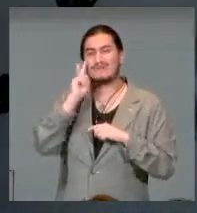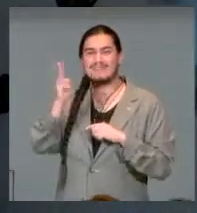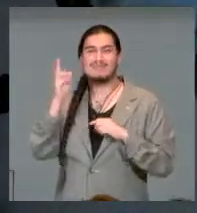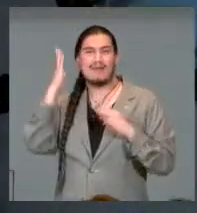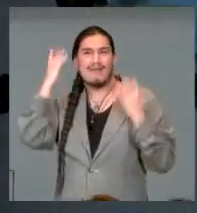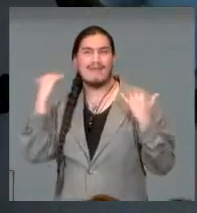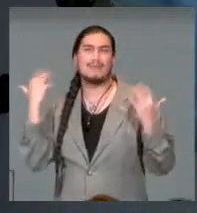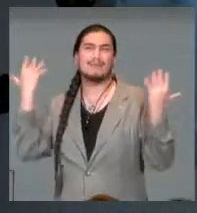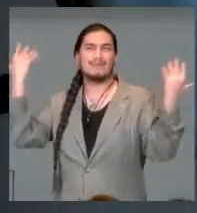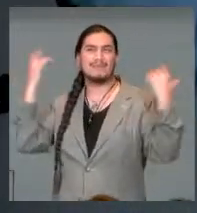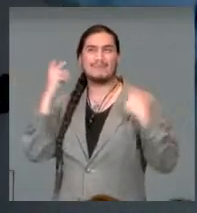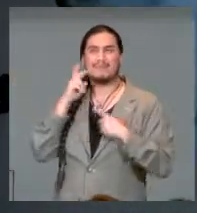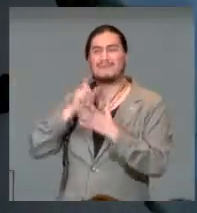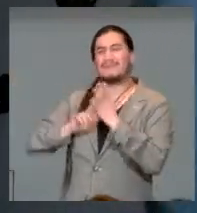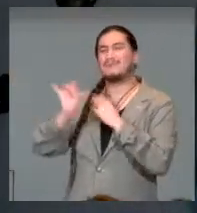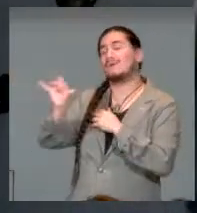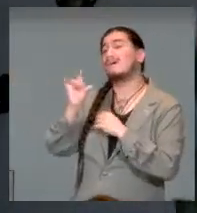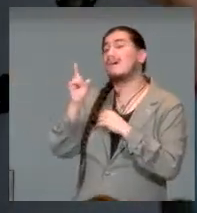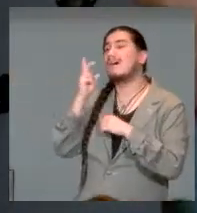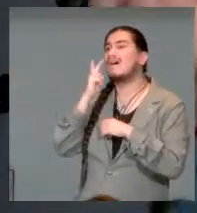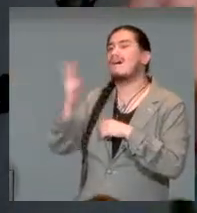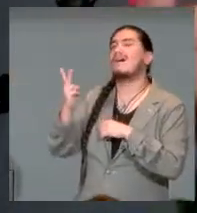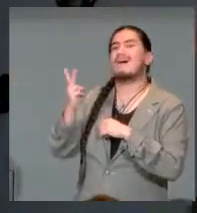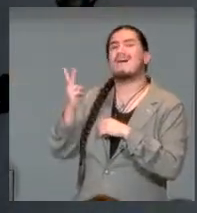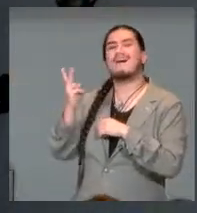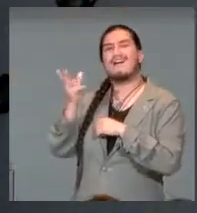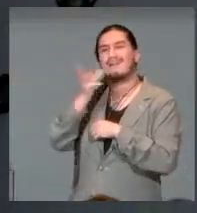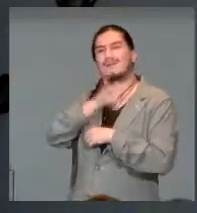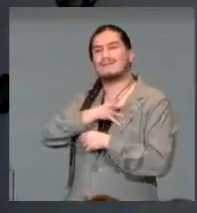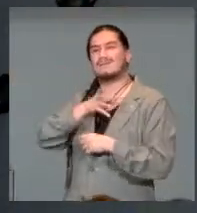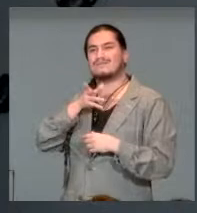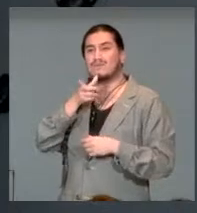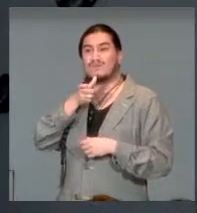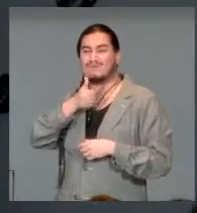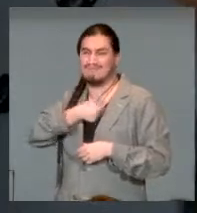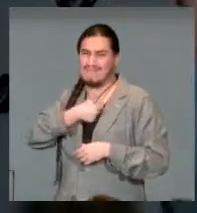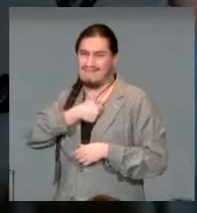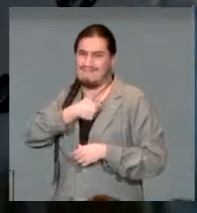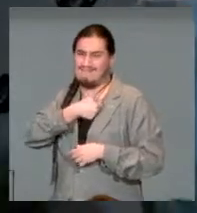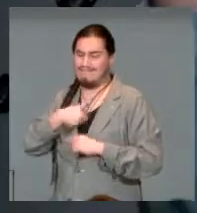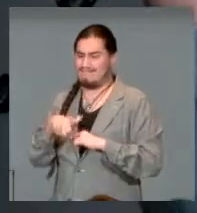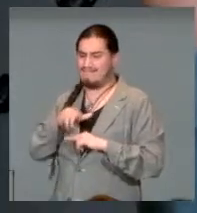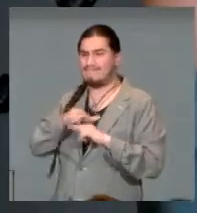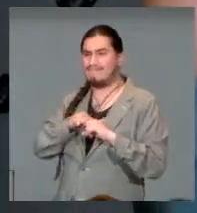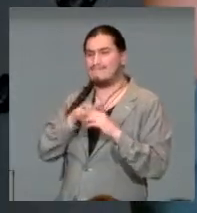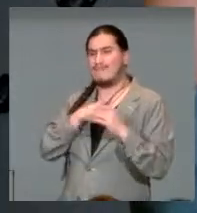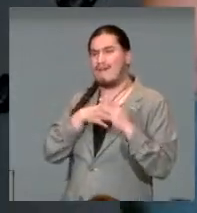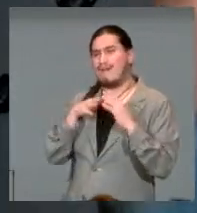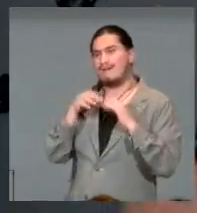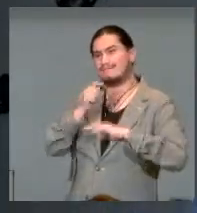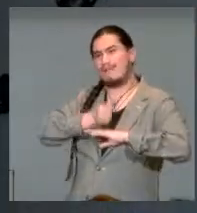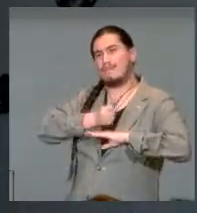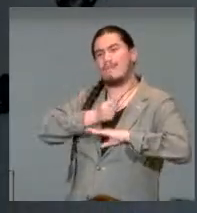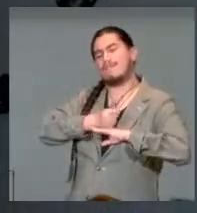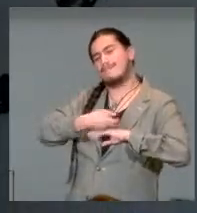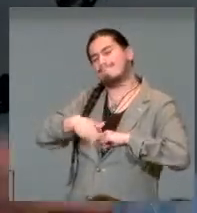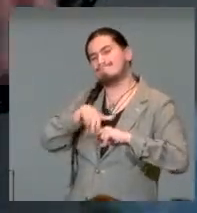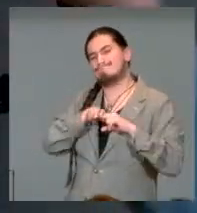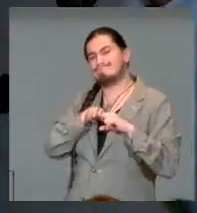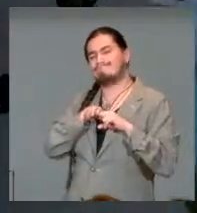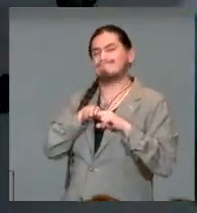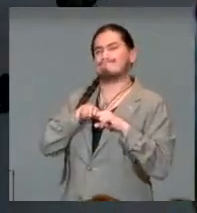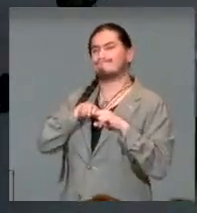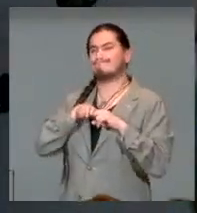And it was then where I could see her from my peripheries, me, sitting in my temple, sitting on my